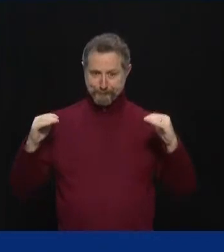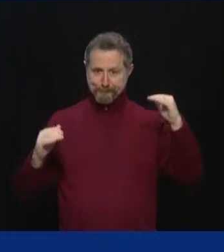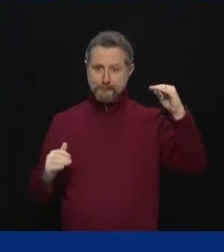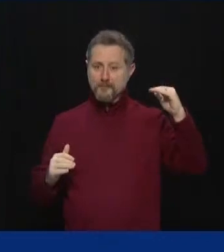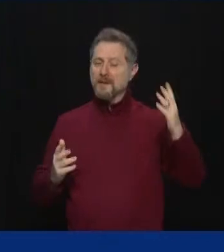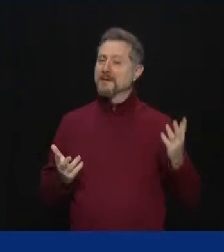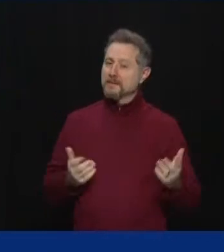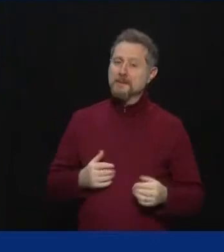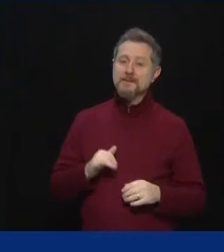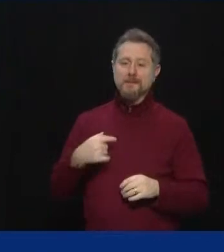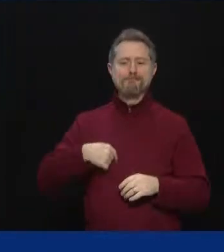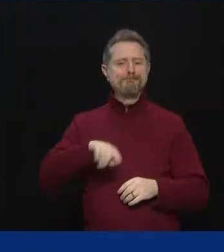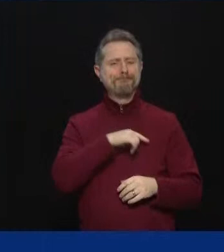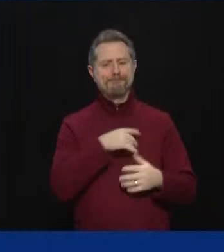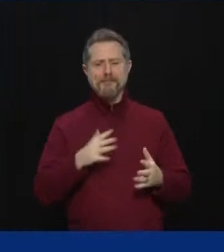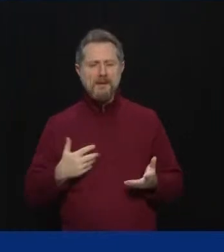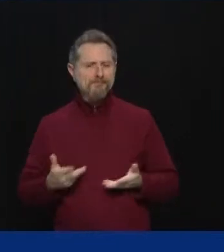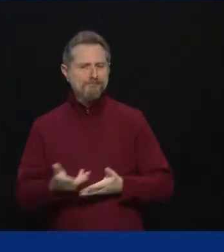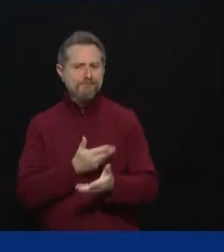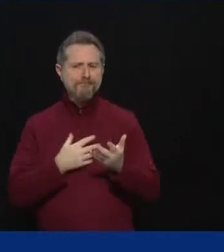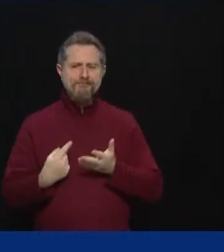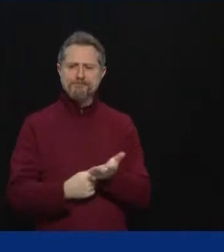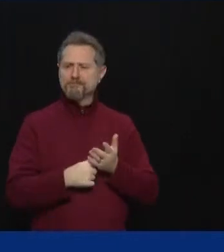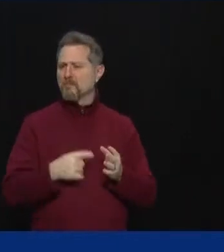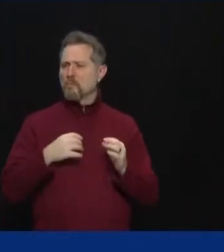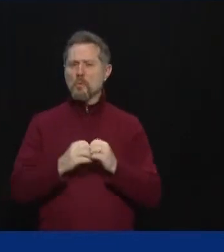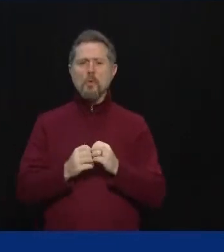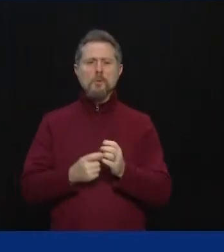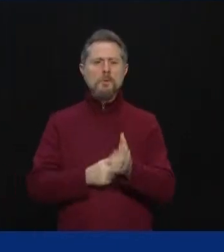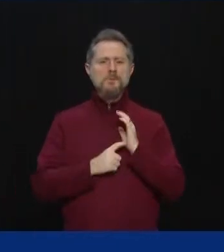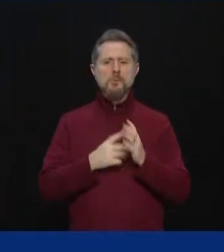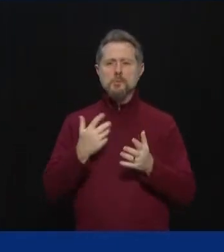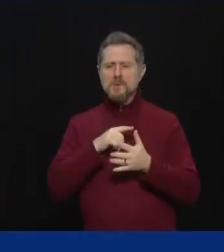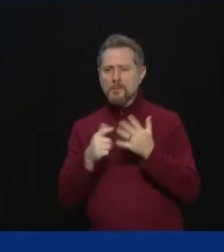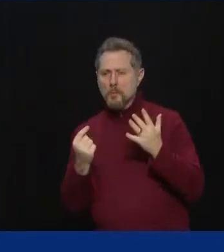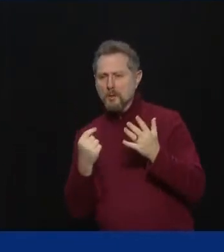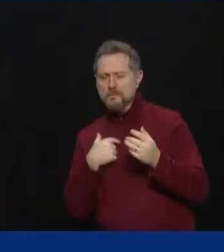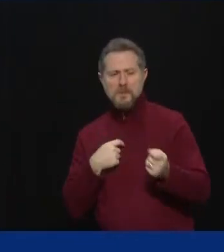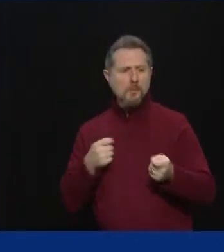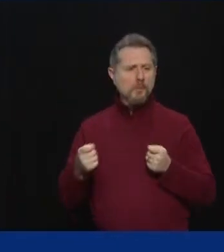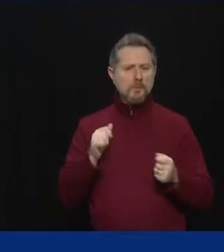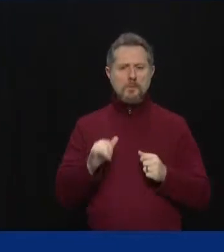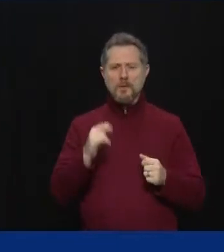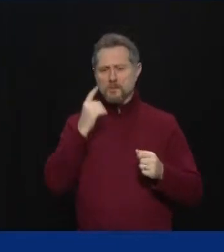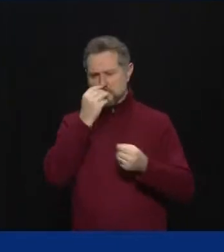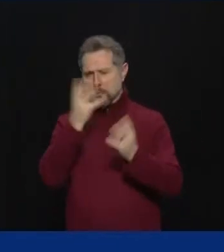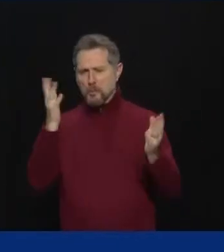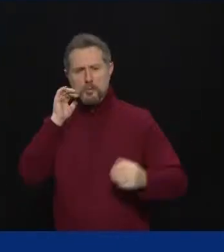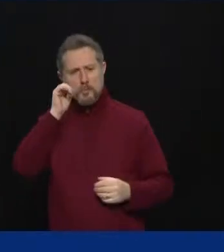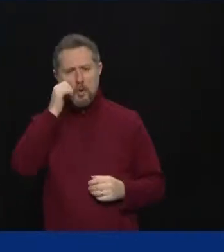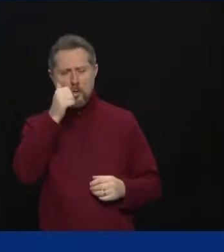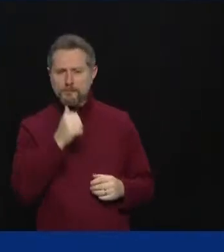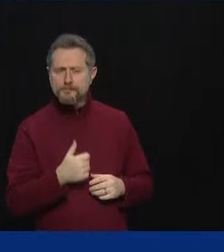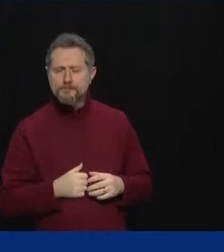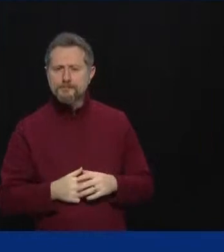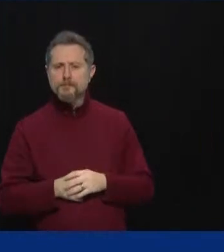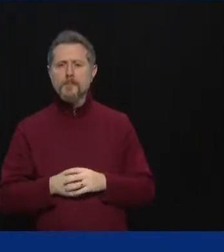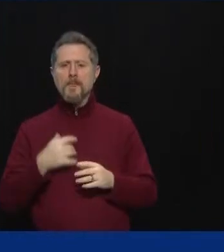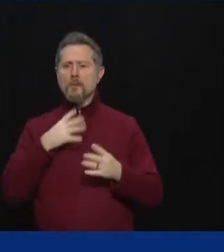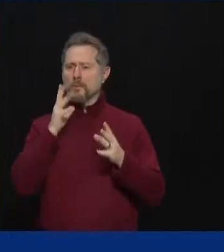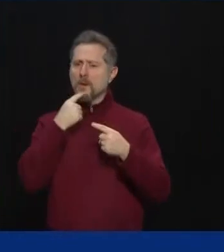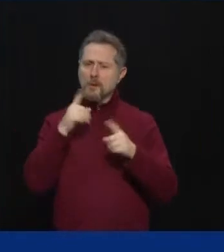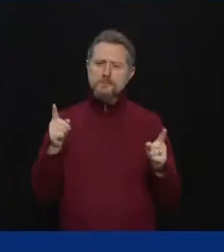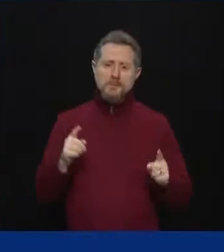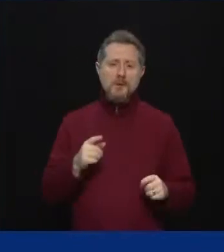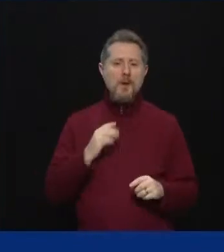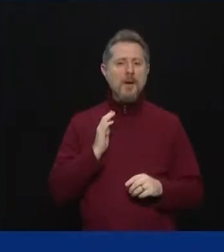needing to take additional steps at some point, and we're going to be talking about that. I'll be releasing information on that tomorrow. So that's where we're at, my friends, and I